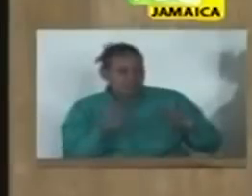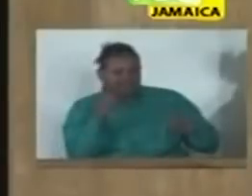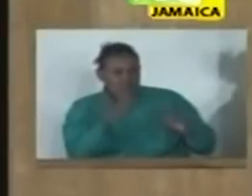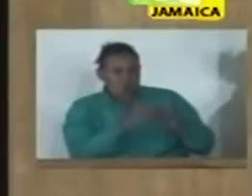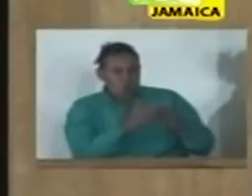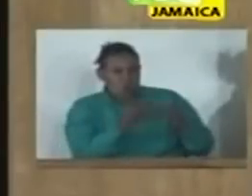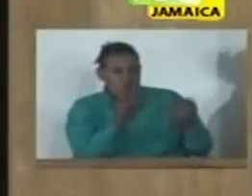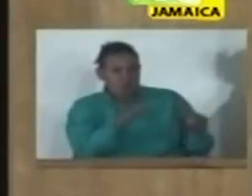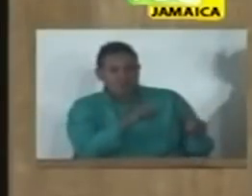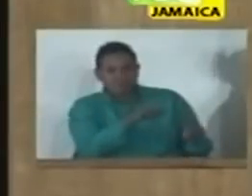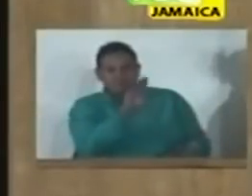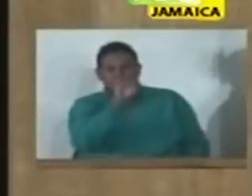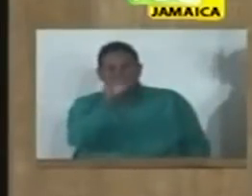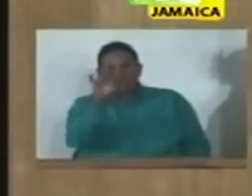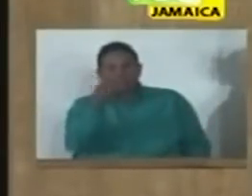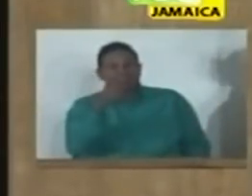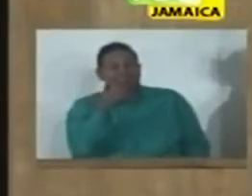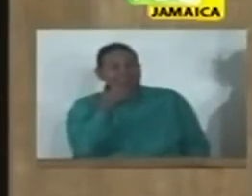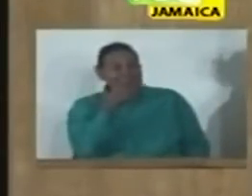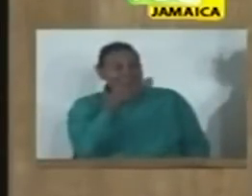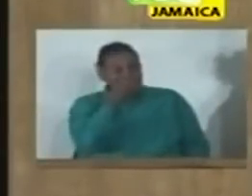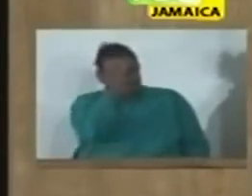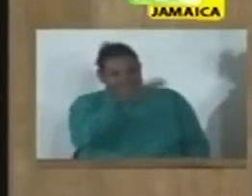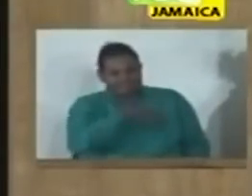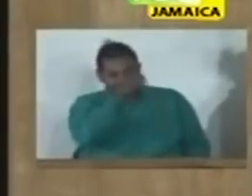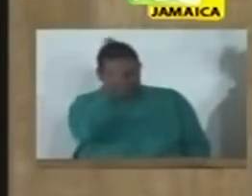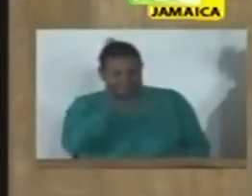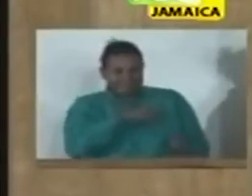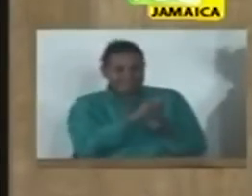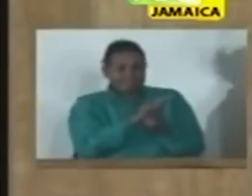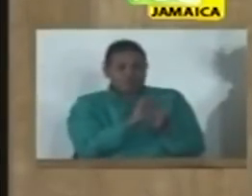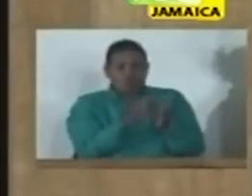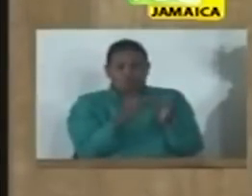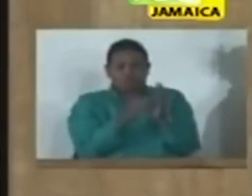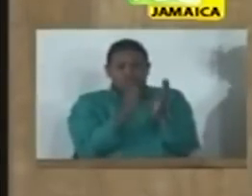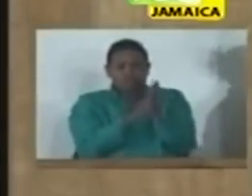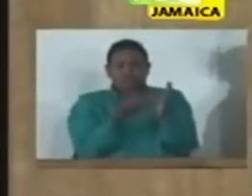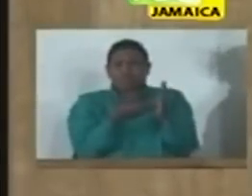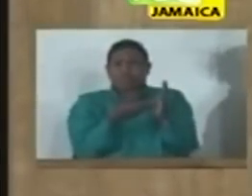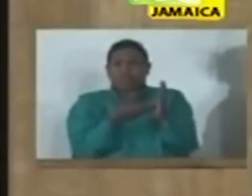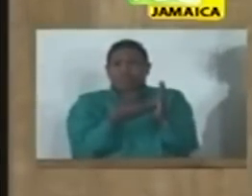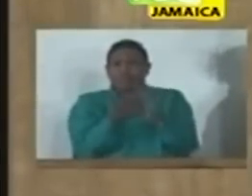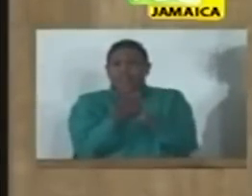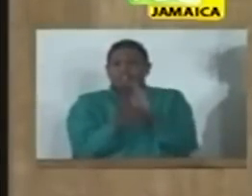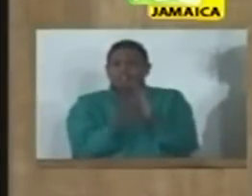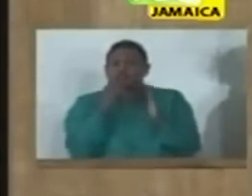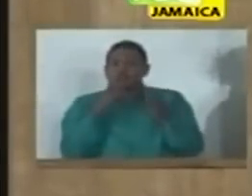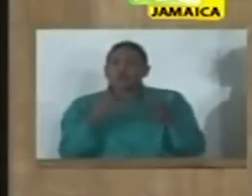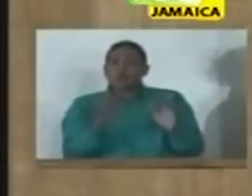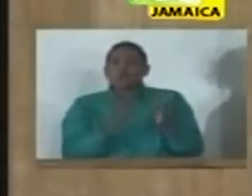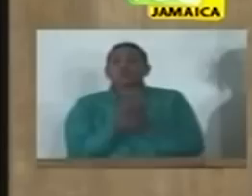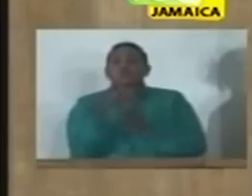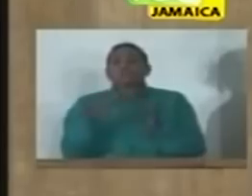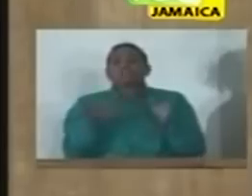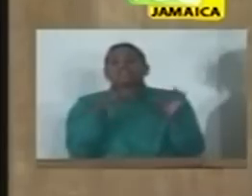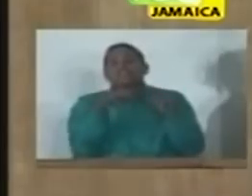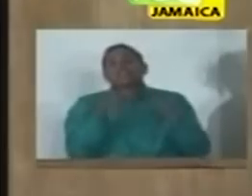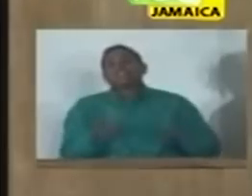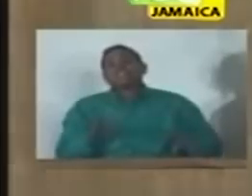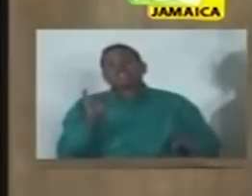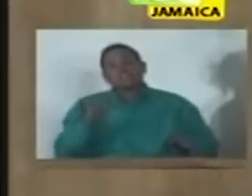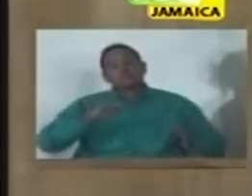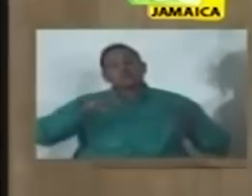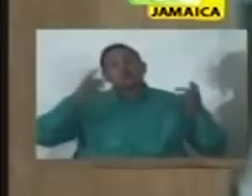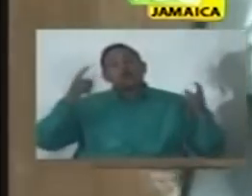thing in this legislation and to sanction it by this definition. That's what happens when